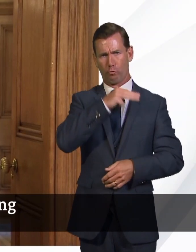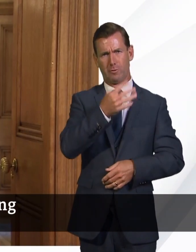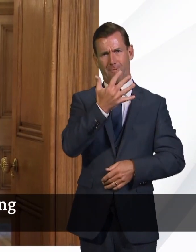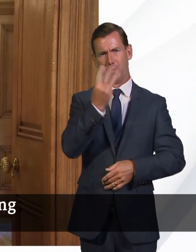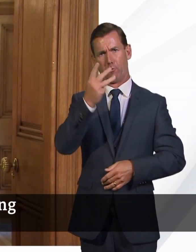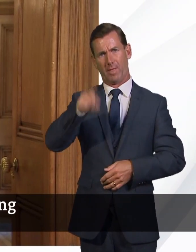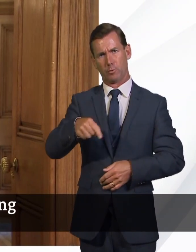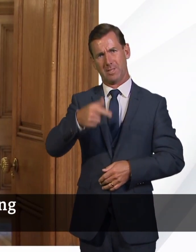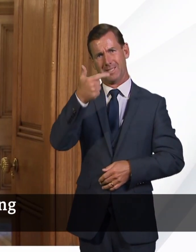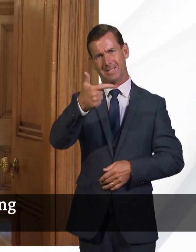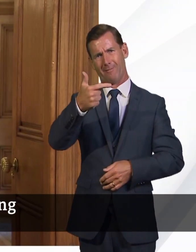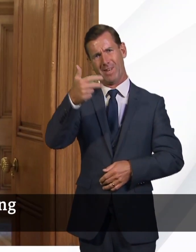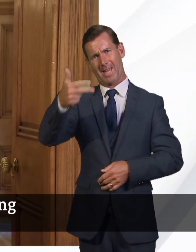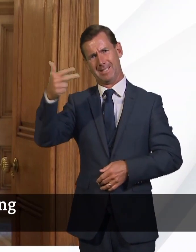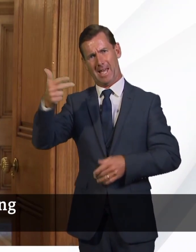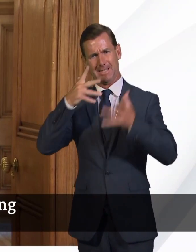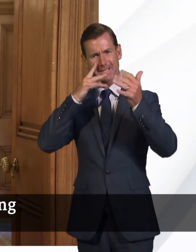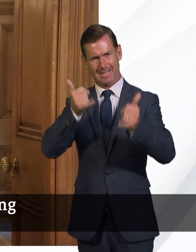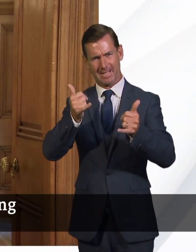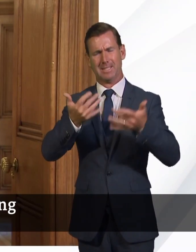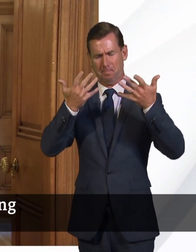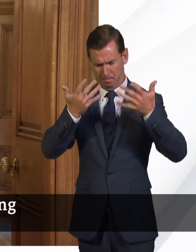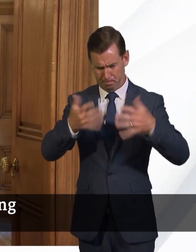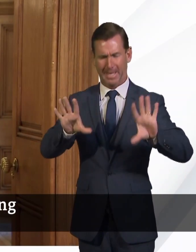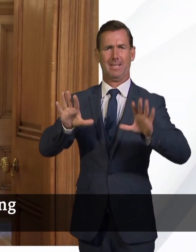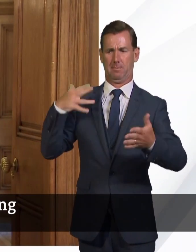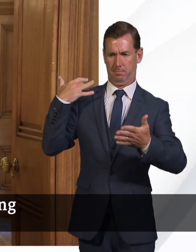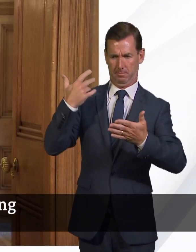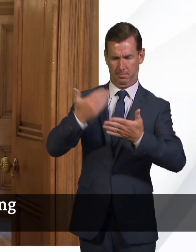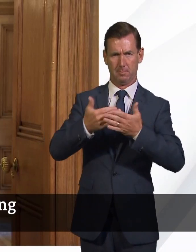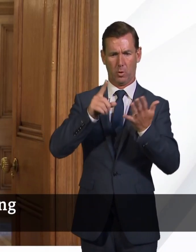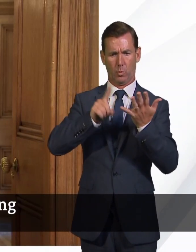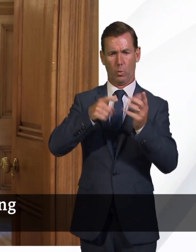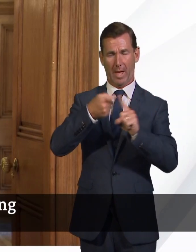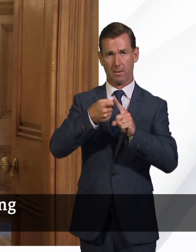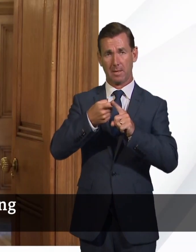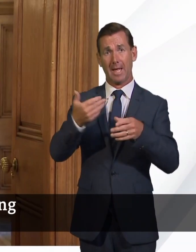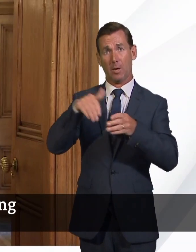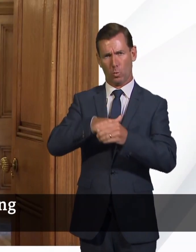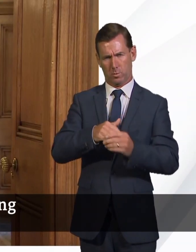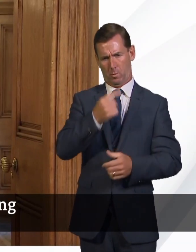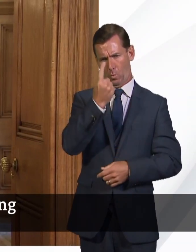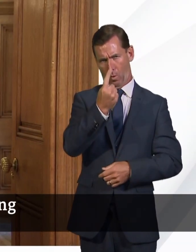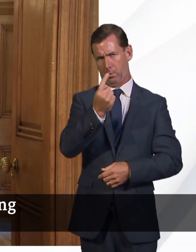2,353,078 tests for coronavirus have now been carried out in the UK, including